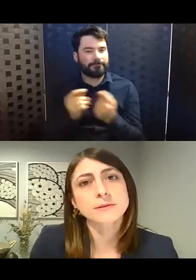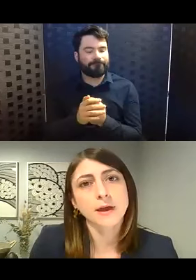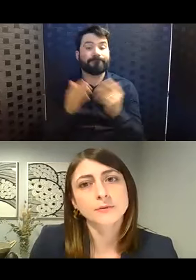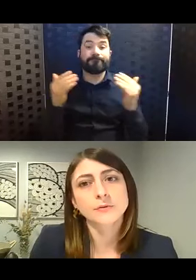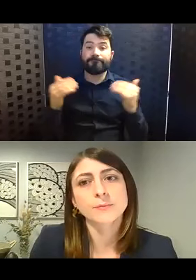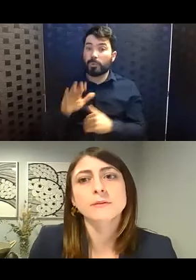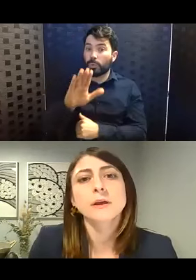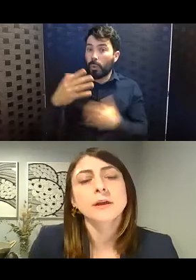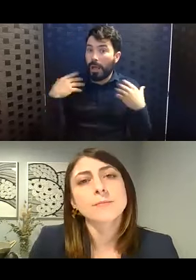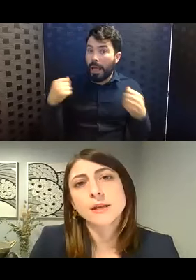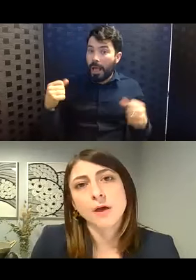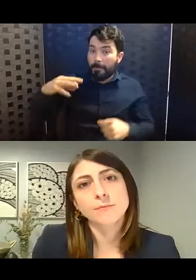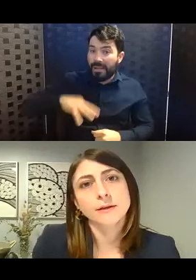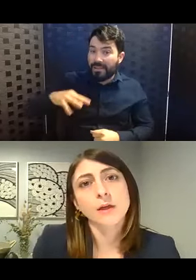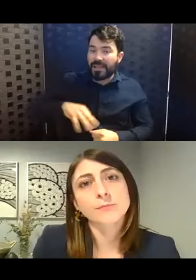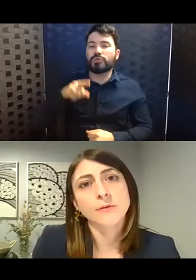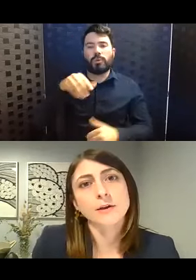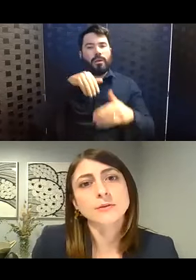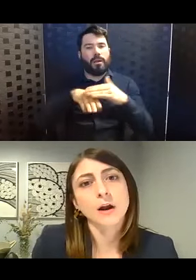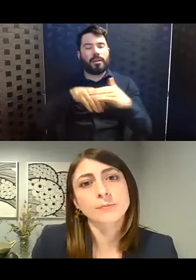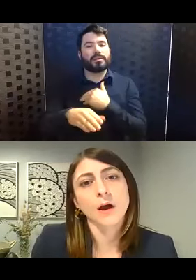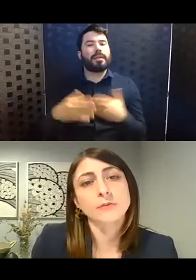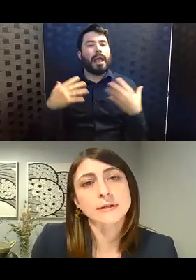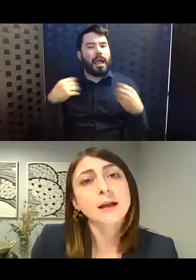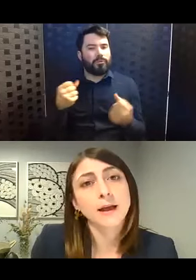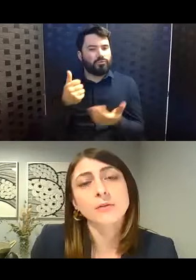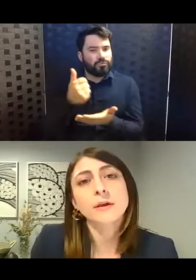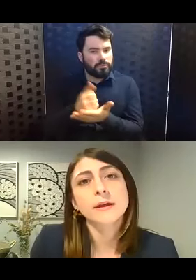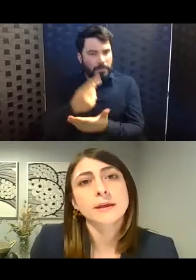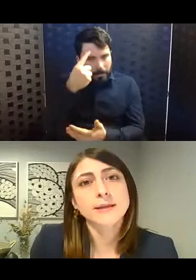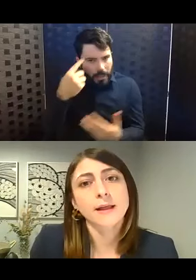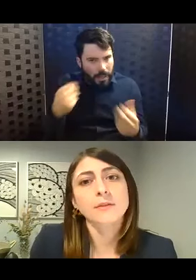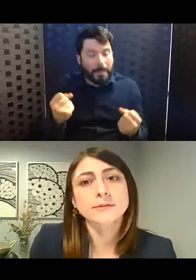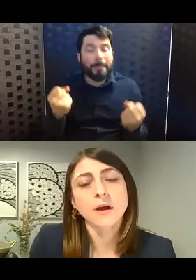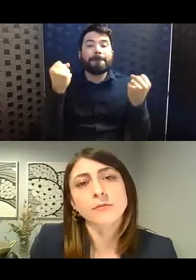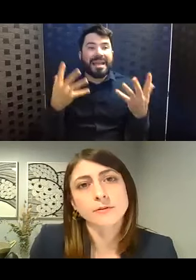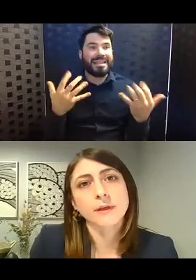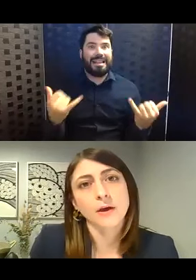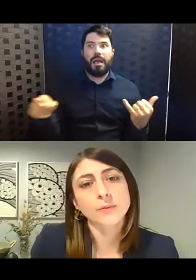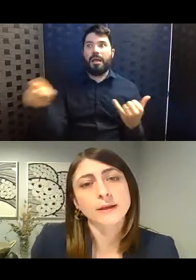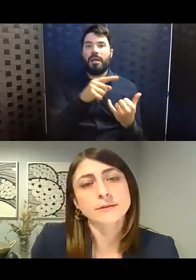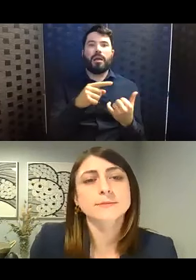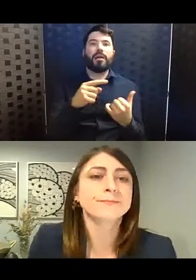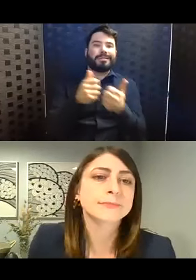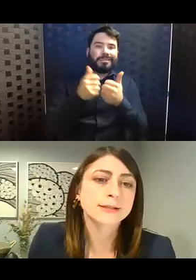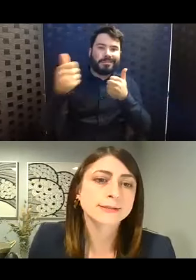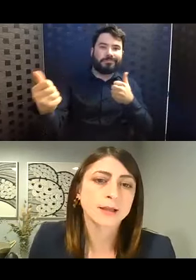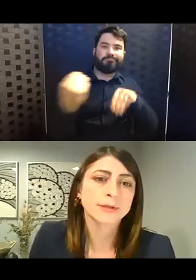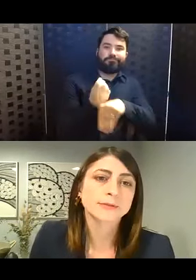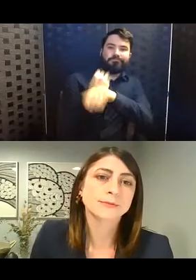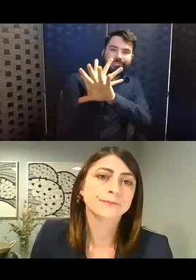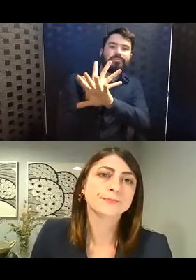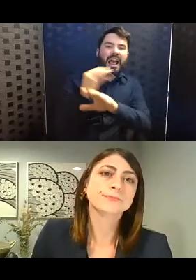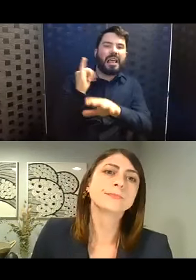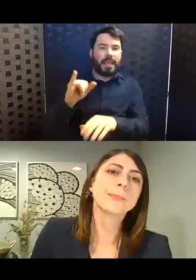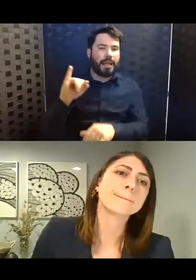access mental health treatment, and many mental health providers are offering telehealth, and telehealth is covered under the health plans. Next slide,